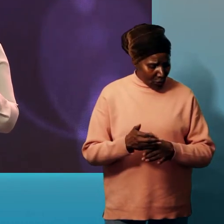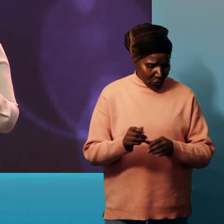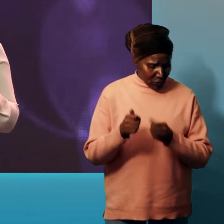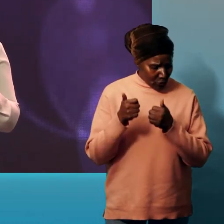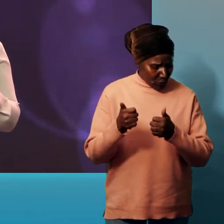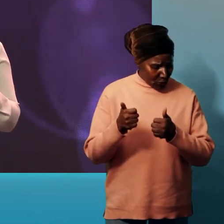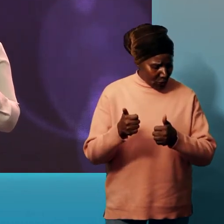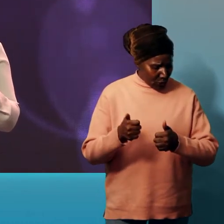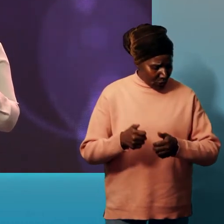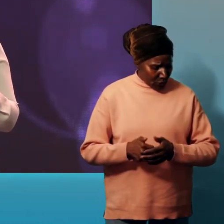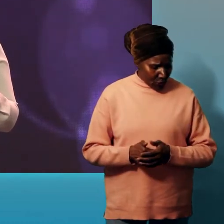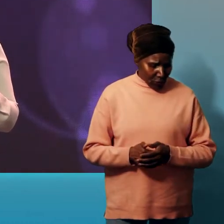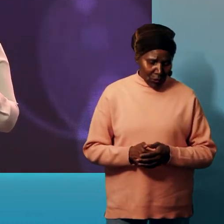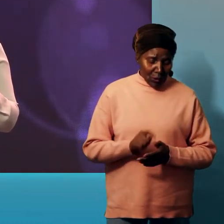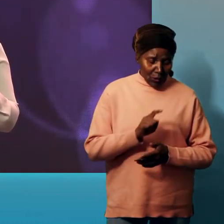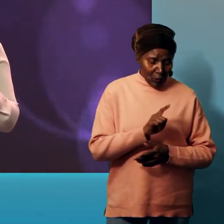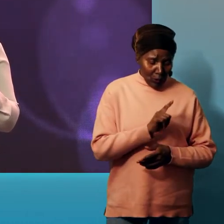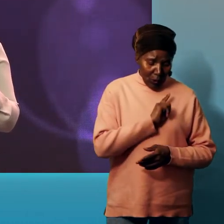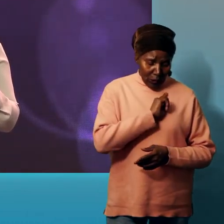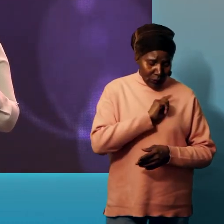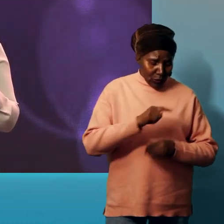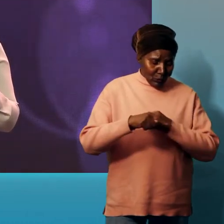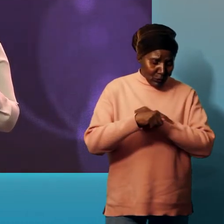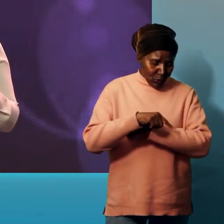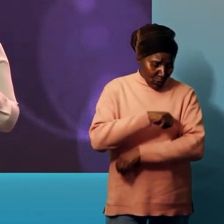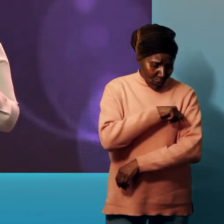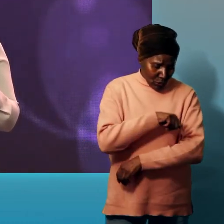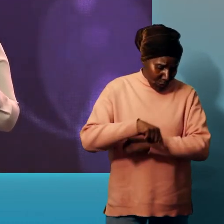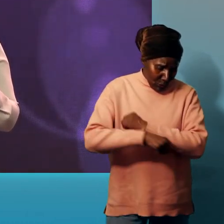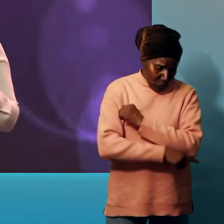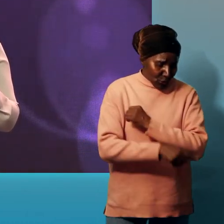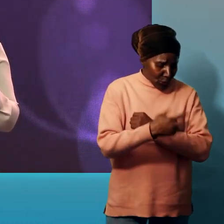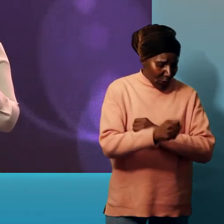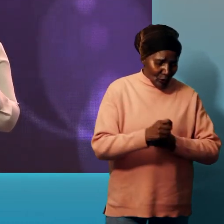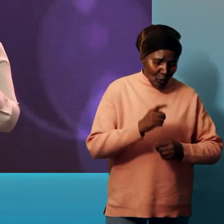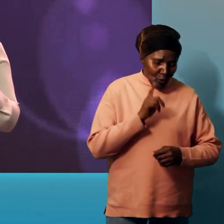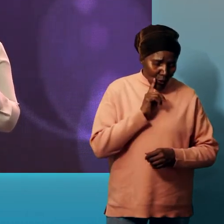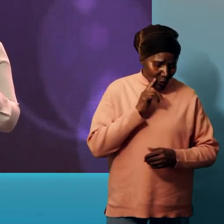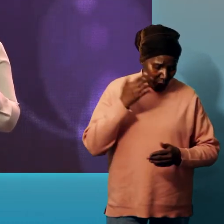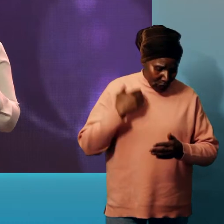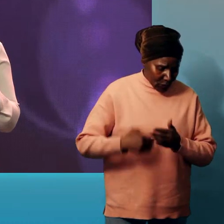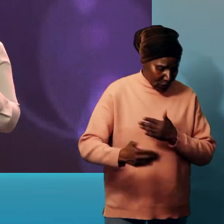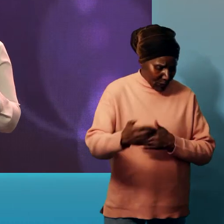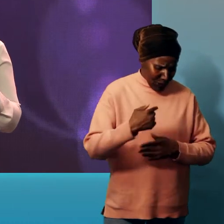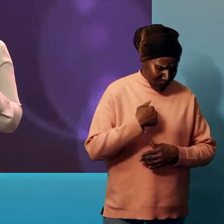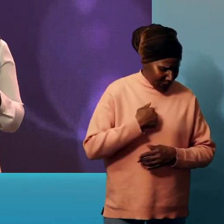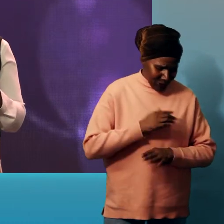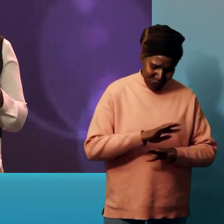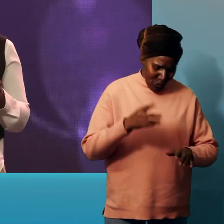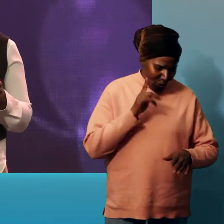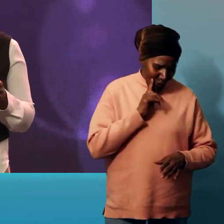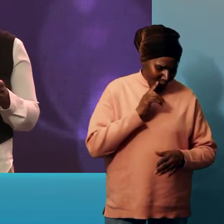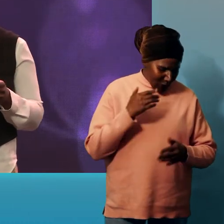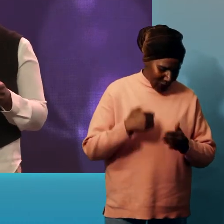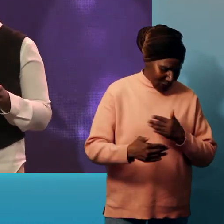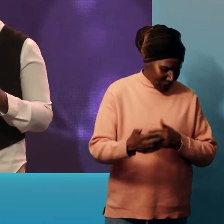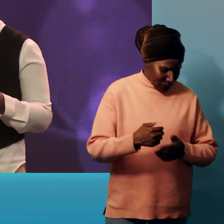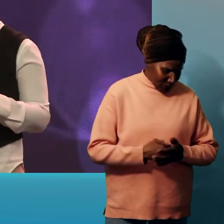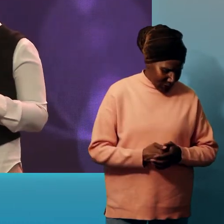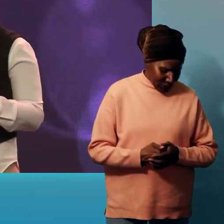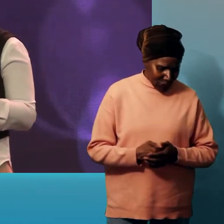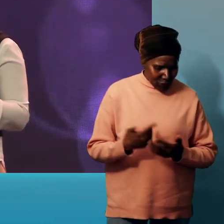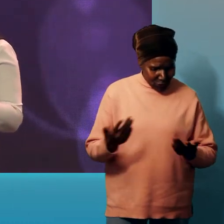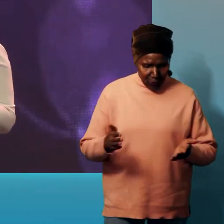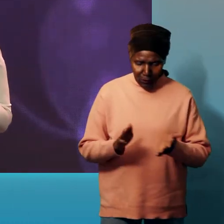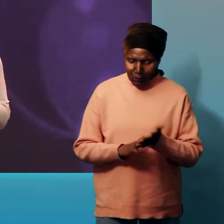good. He said, for the poor you have with you always, but me you do not have always. And so what Mary does